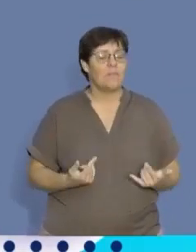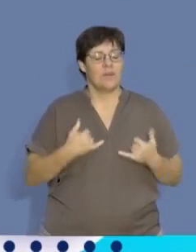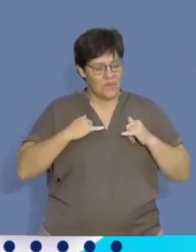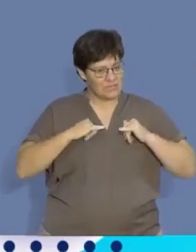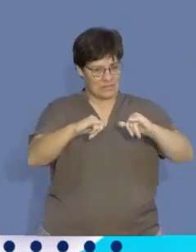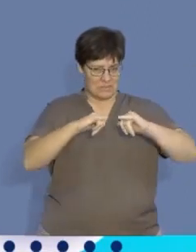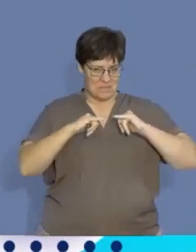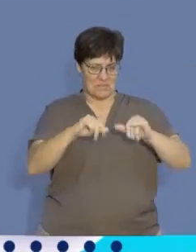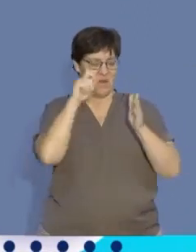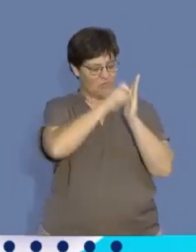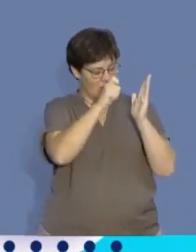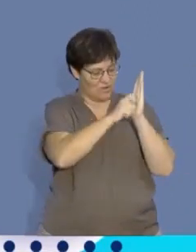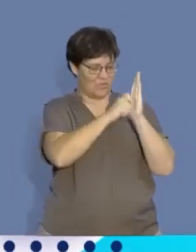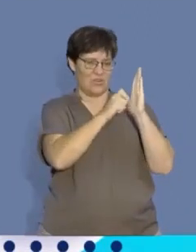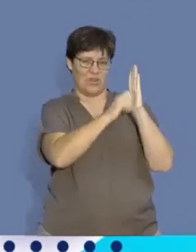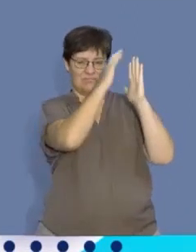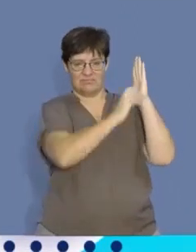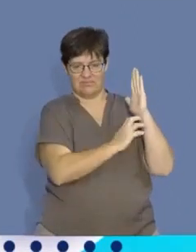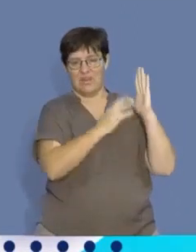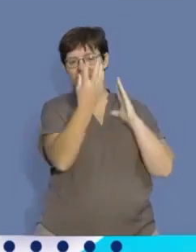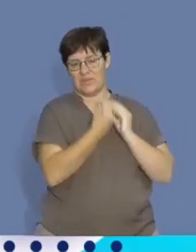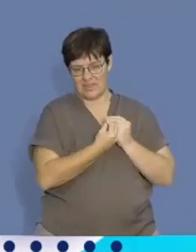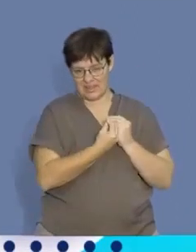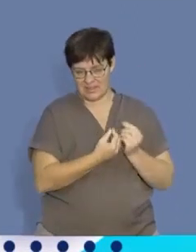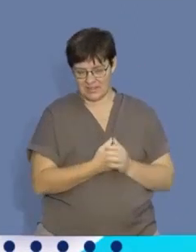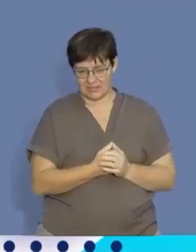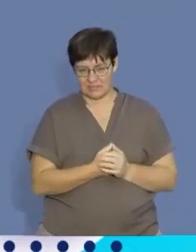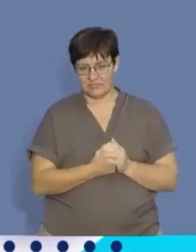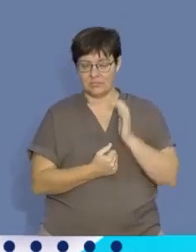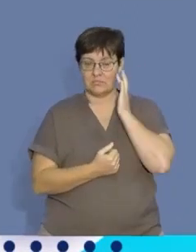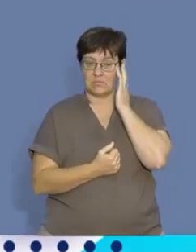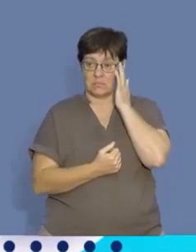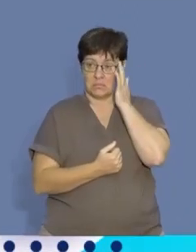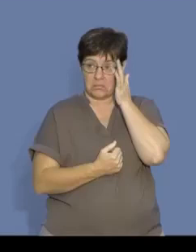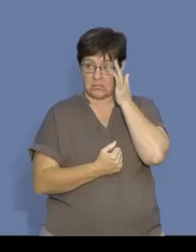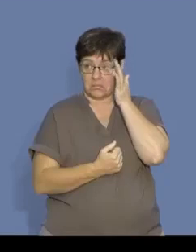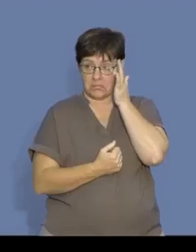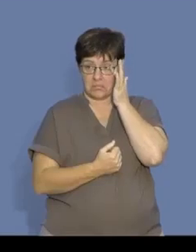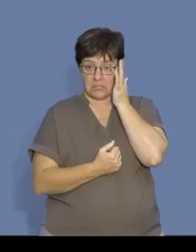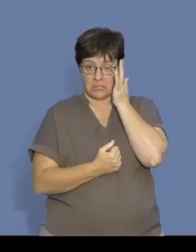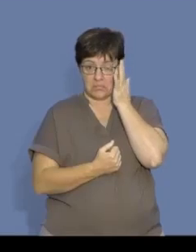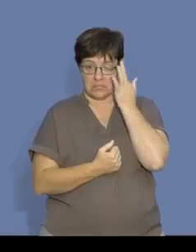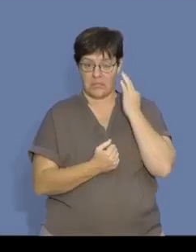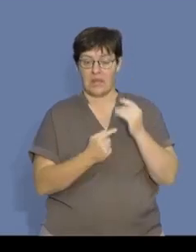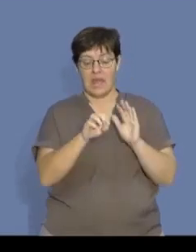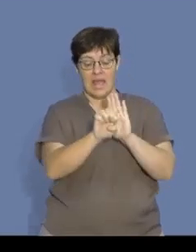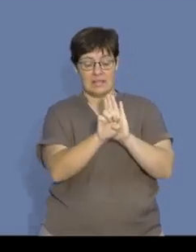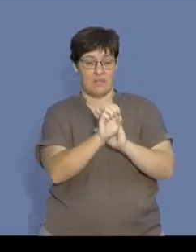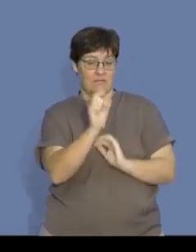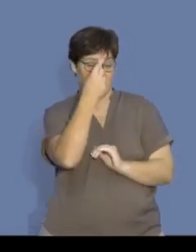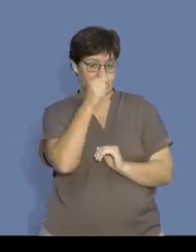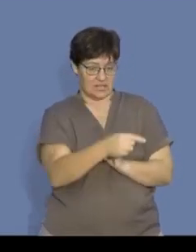is by working and writing down the calculations as I explain. Right, so for our